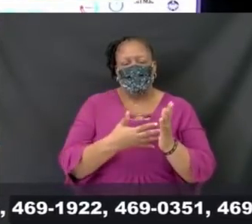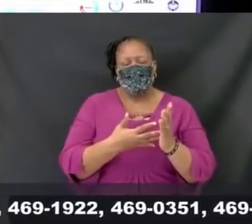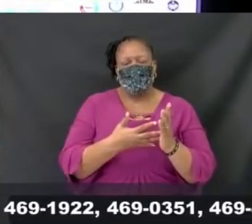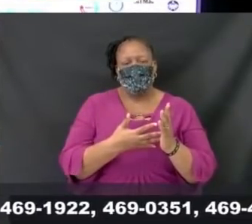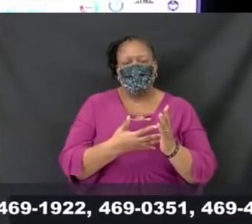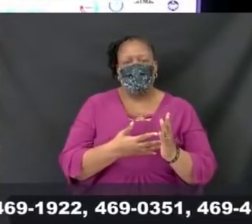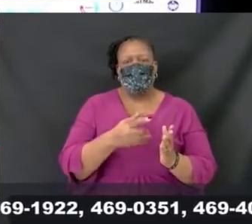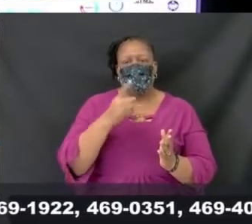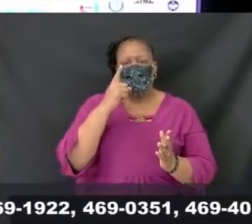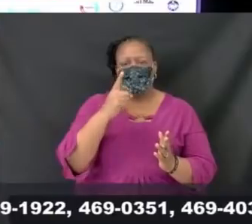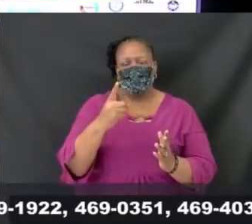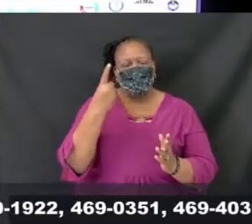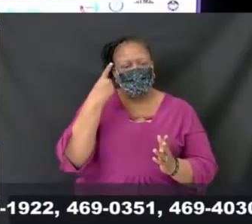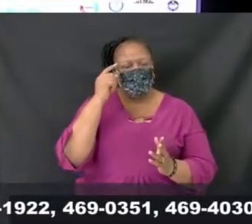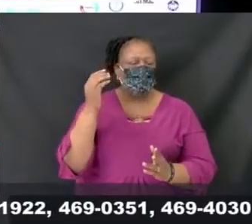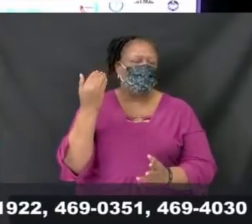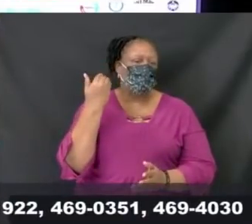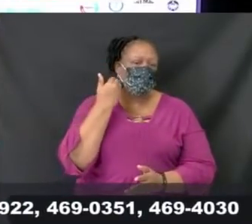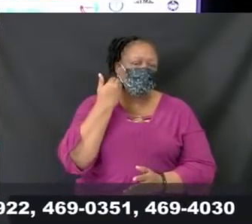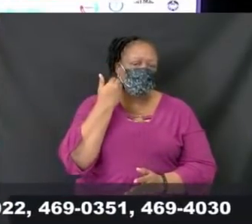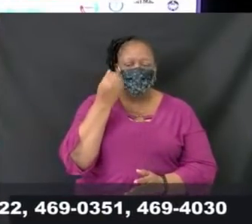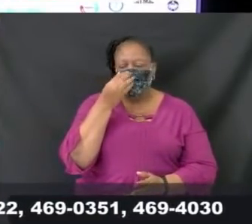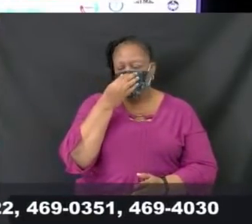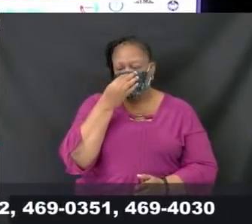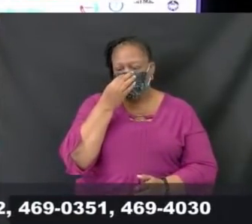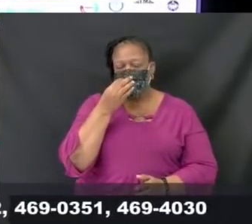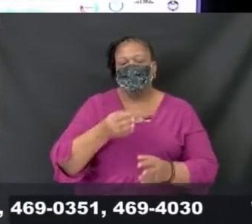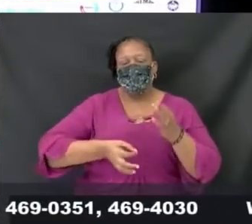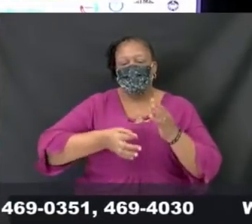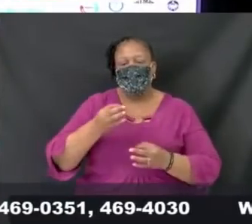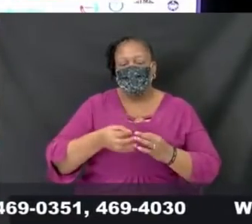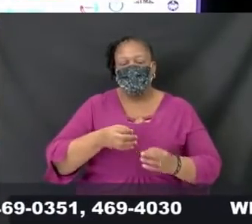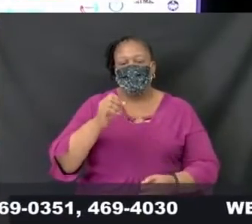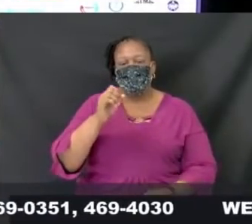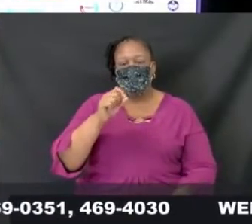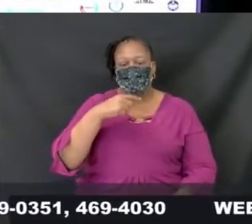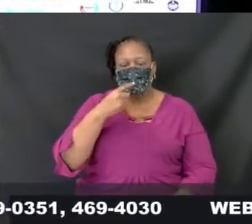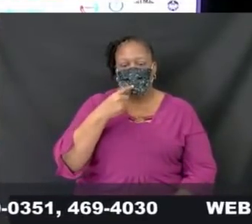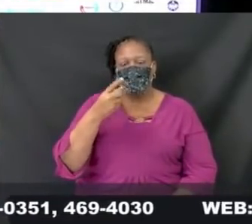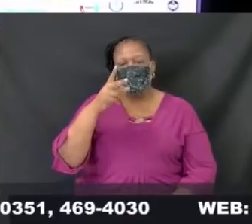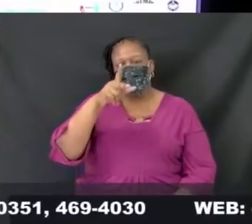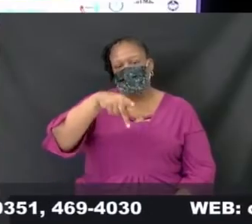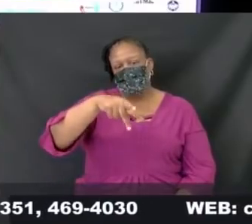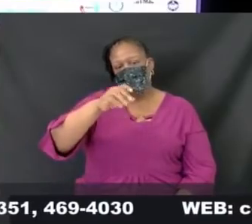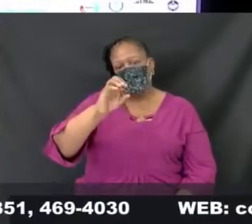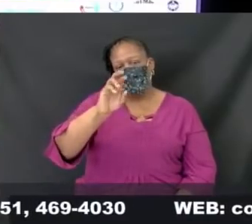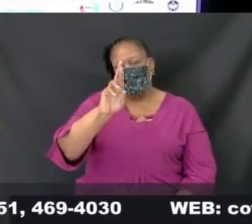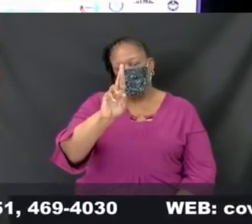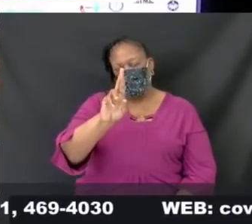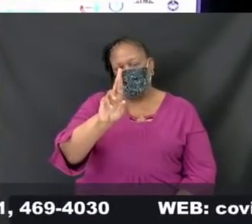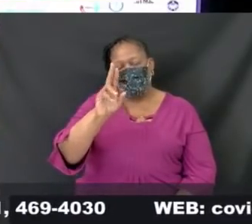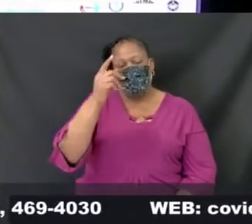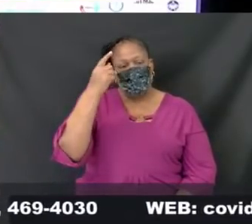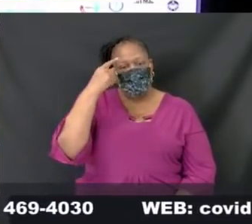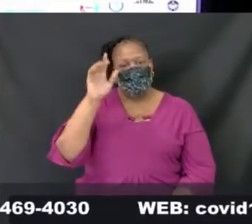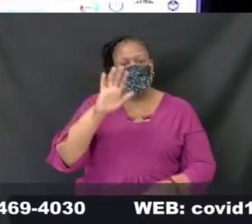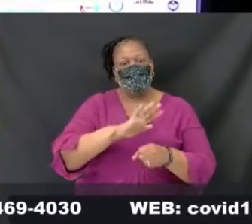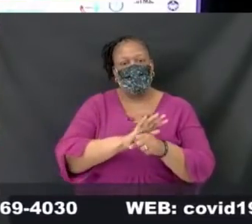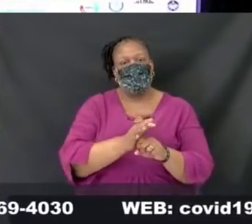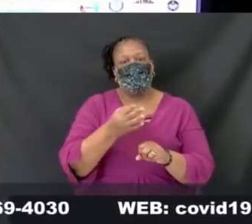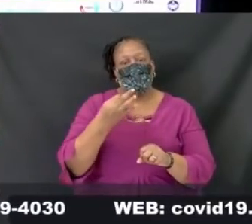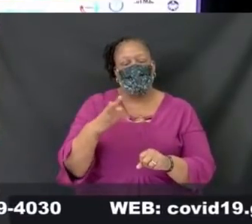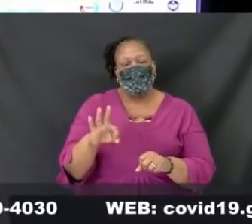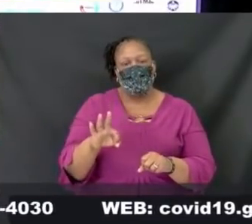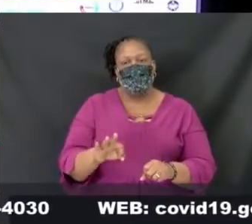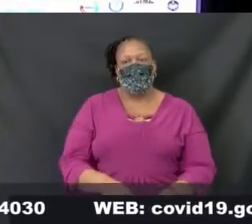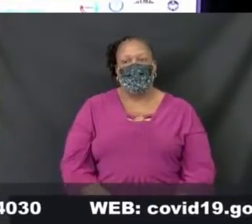you test positive with the PCR test, which is done specifically for the coronavirus, you do have coronavirus.